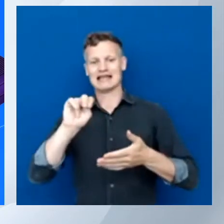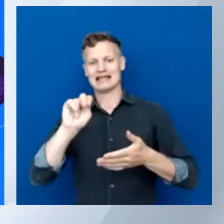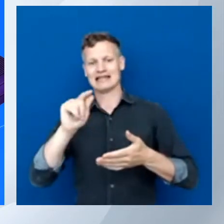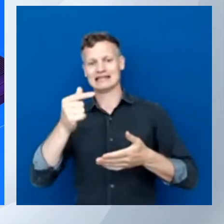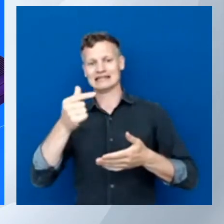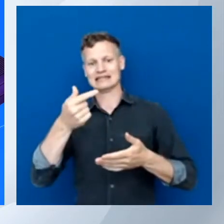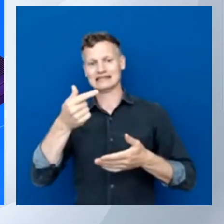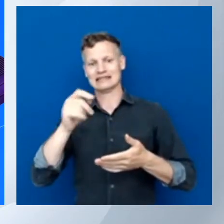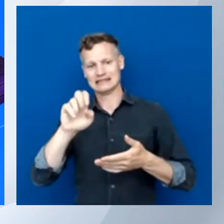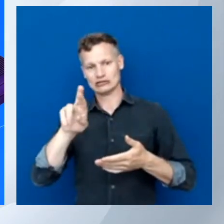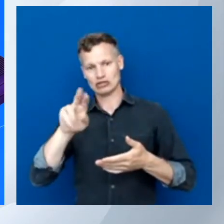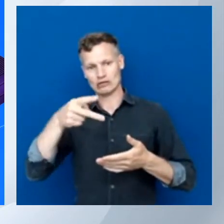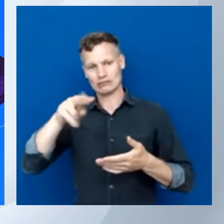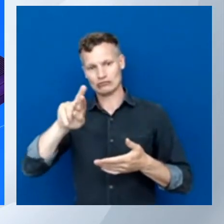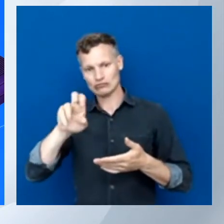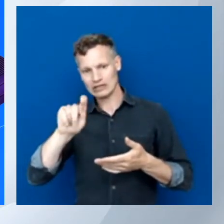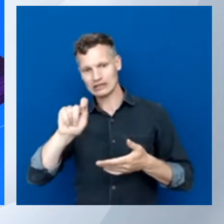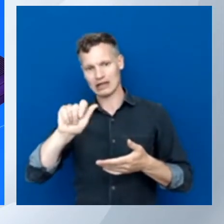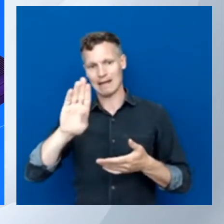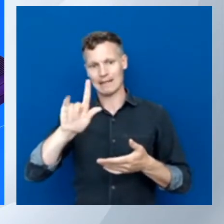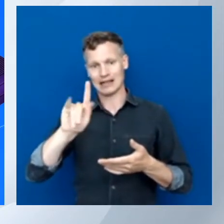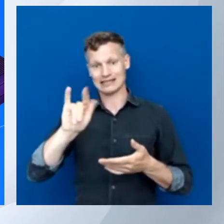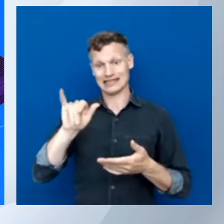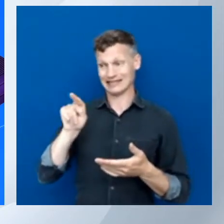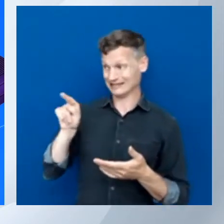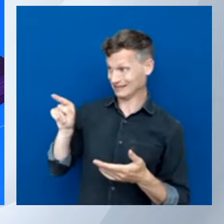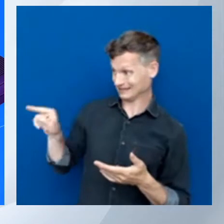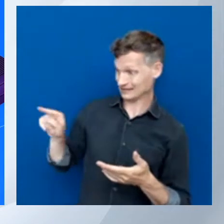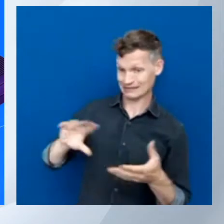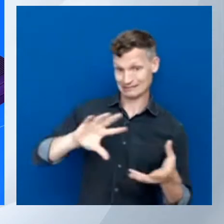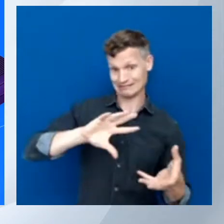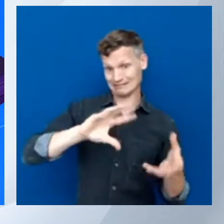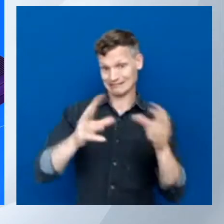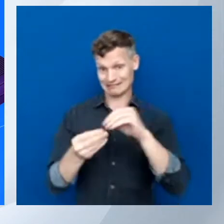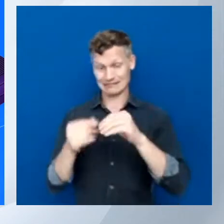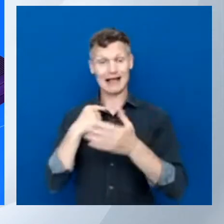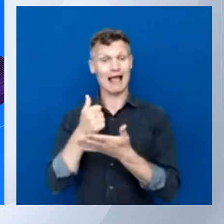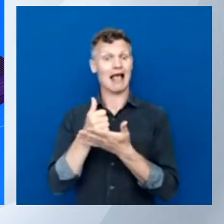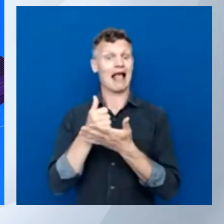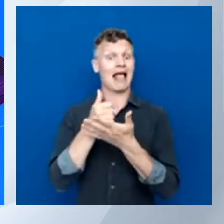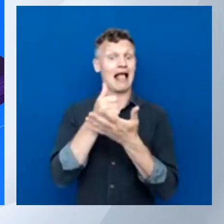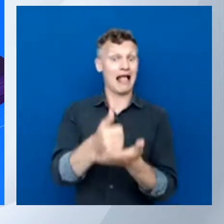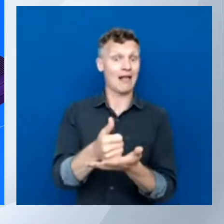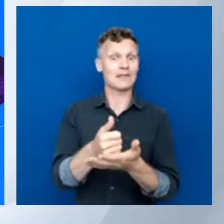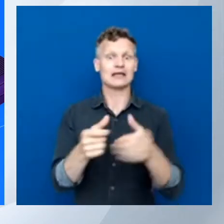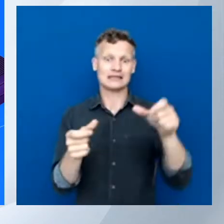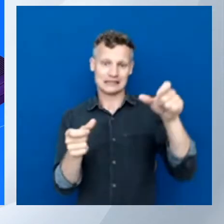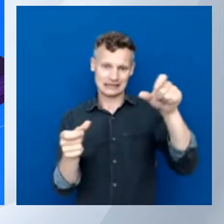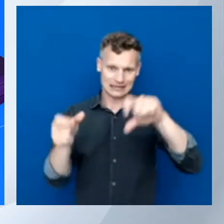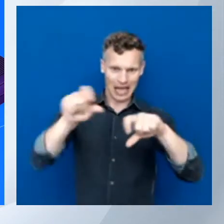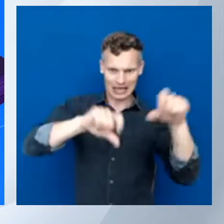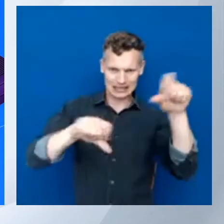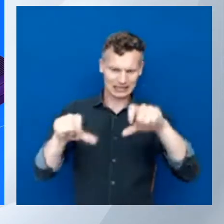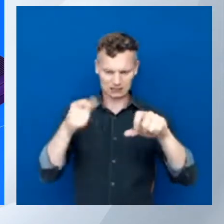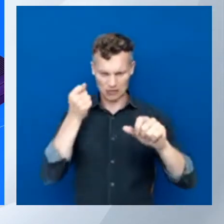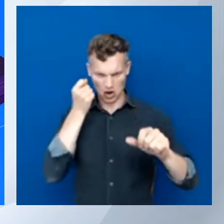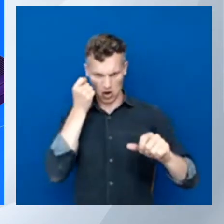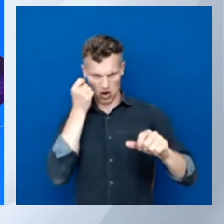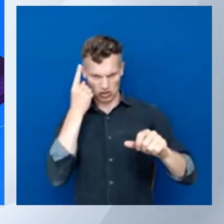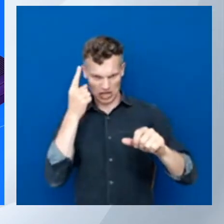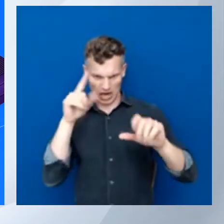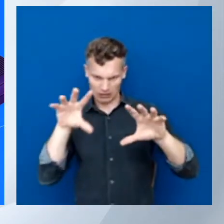data scientists to explain, debug, and validate their models, thus helping to build trust towards the